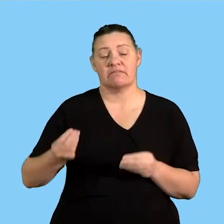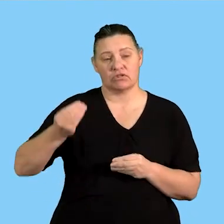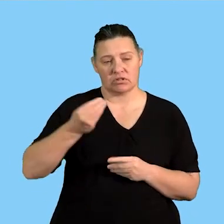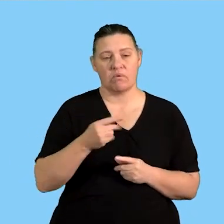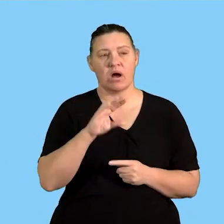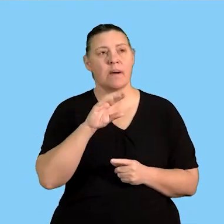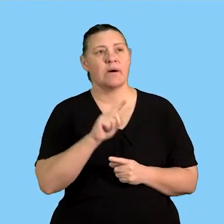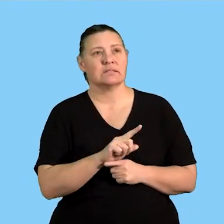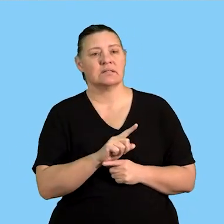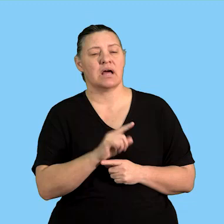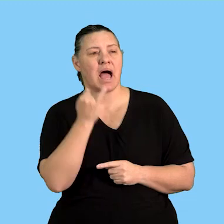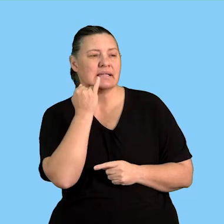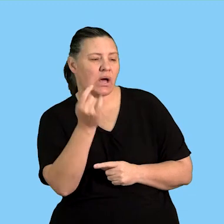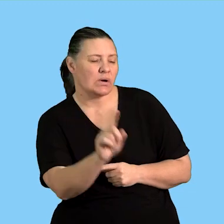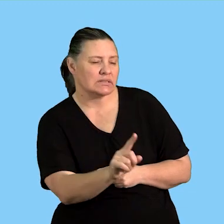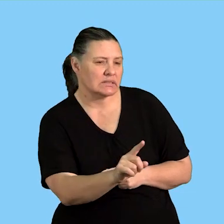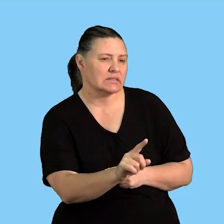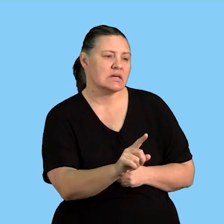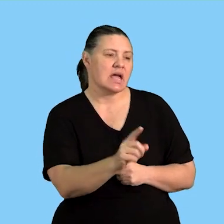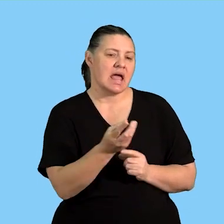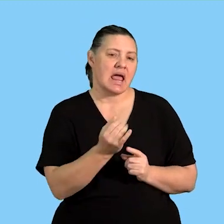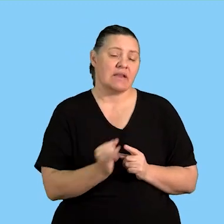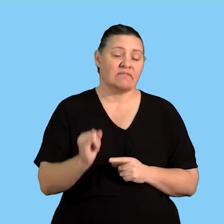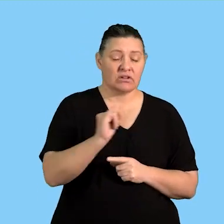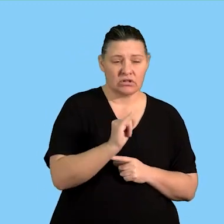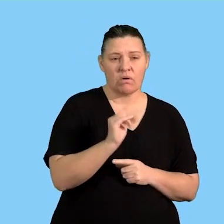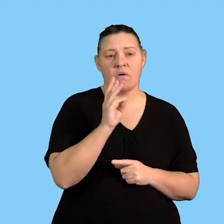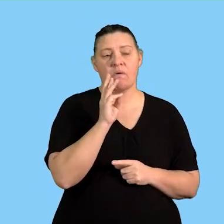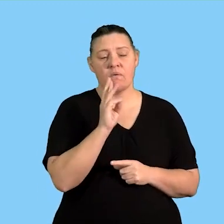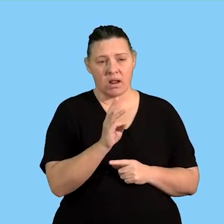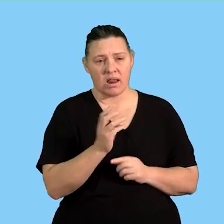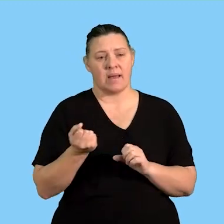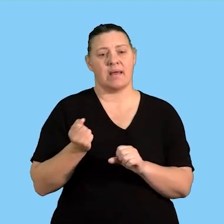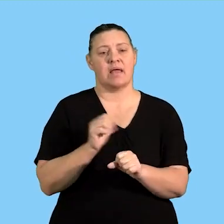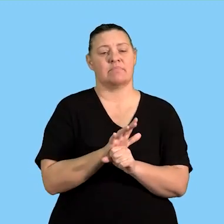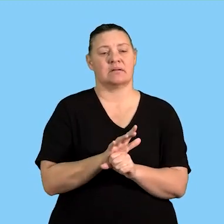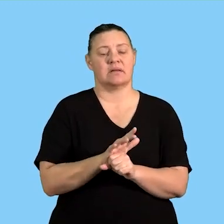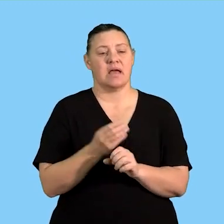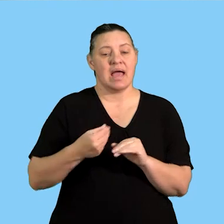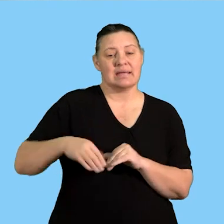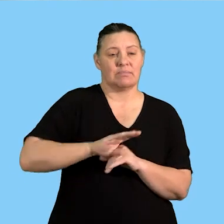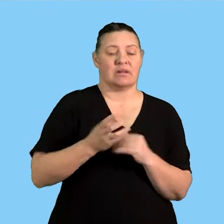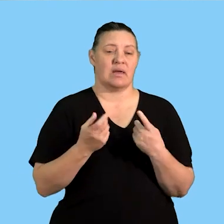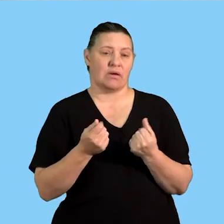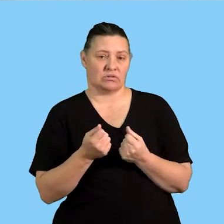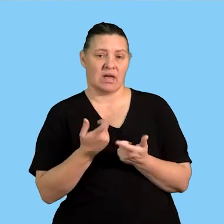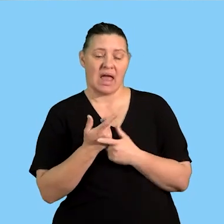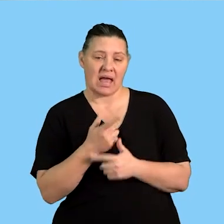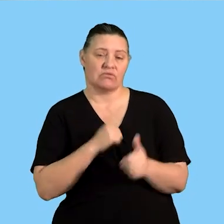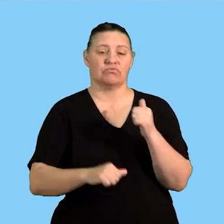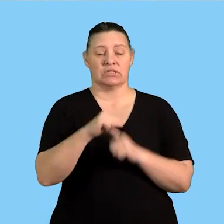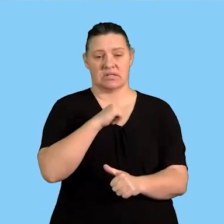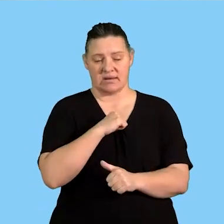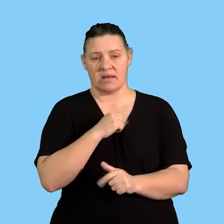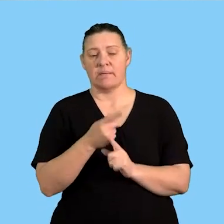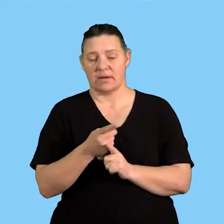are talking about the idea that now inflation will now have an impact on the capital amount and the return